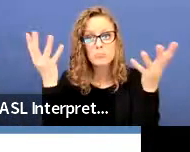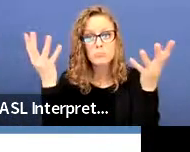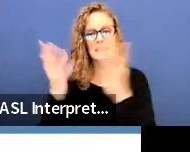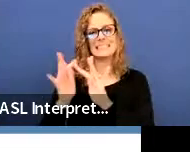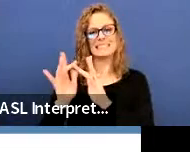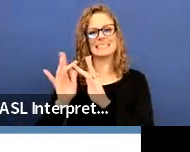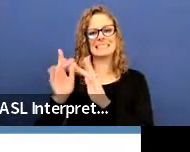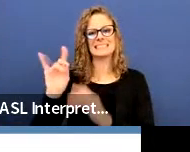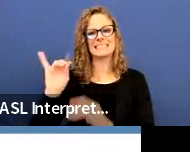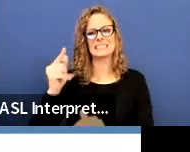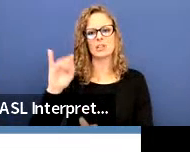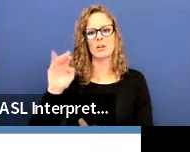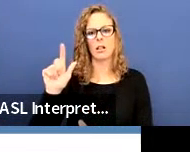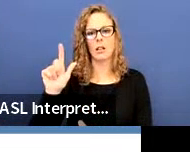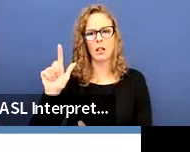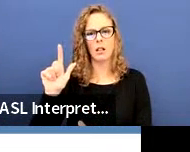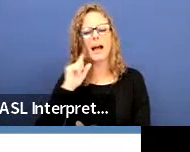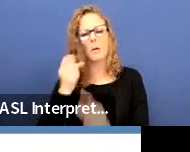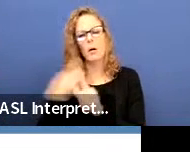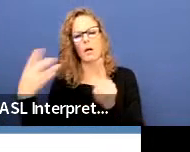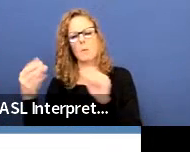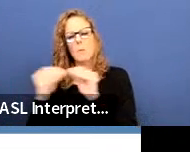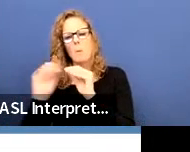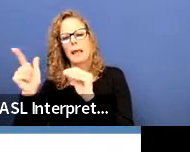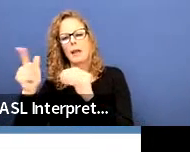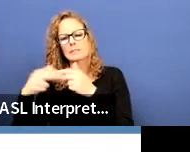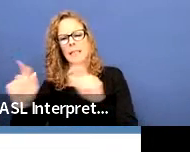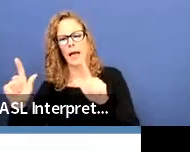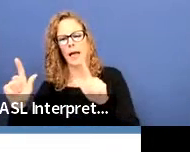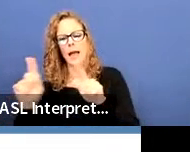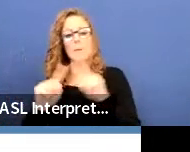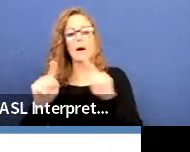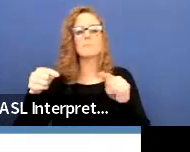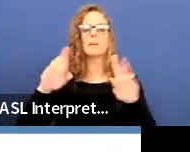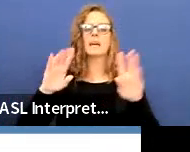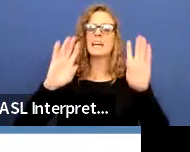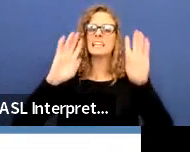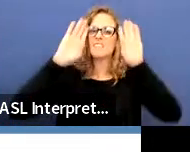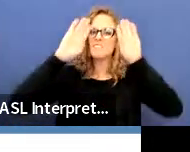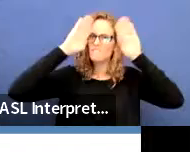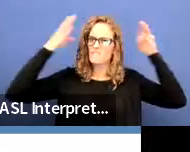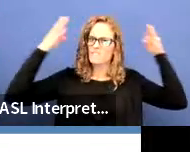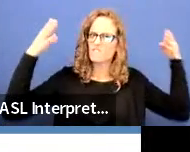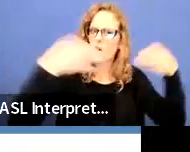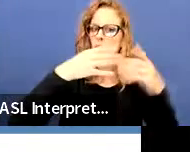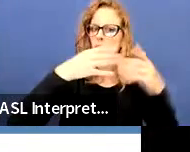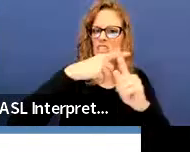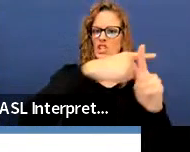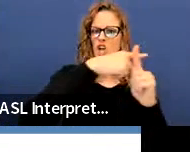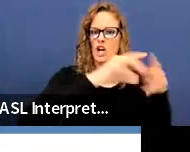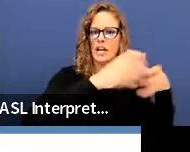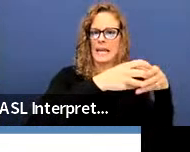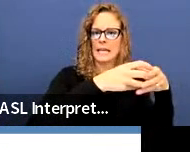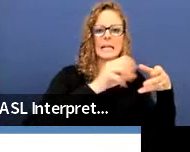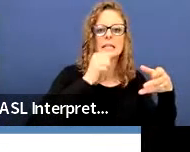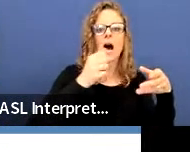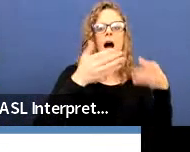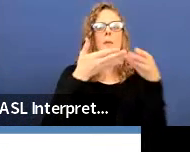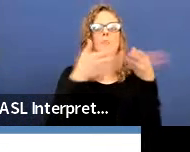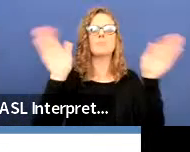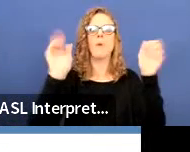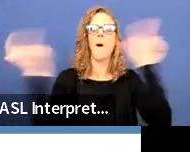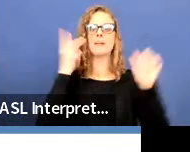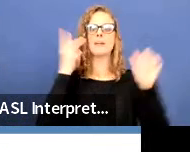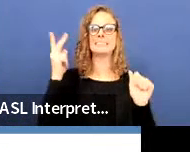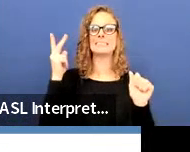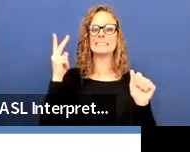some of the later slides. And it is a very focused and targeted campaign that will not be broadly seen by everybody. So I just